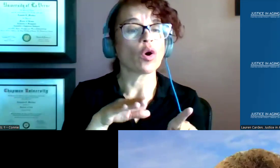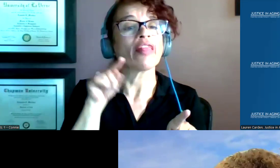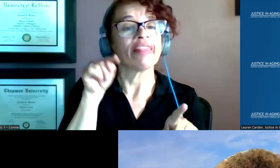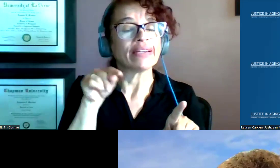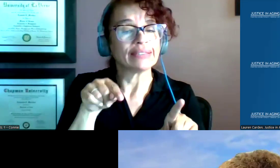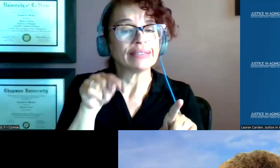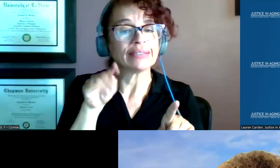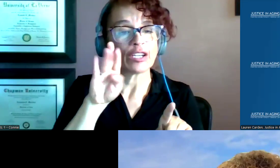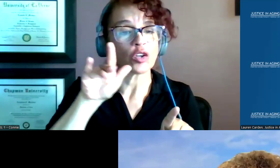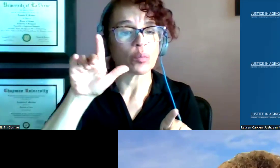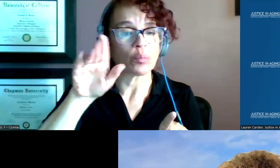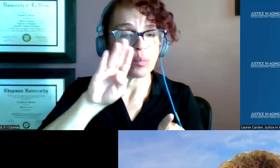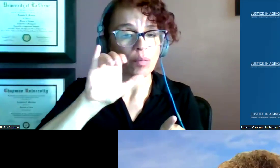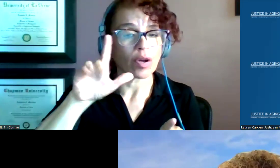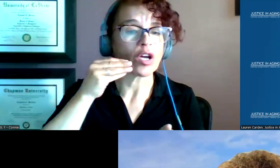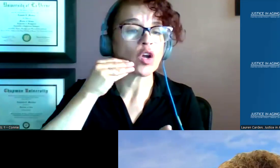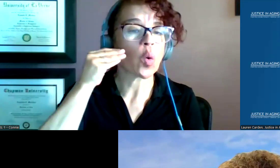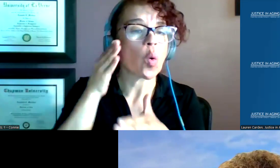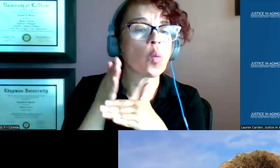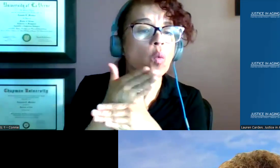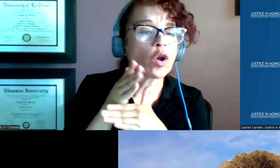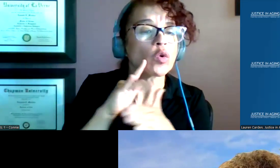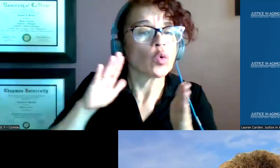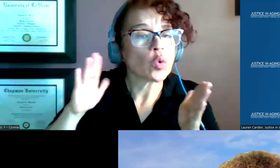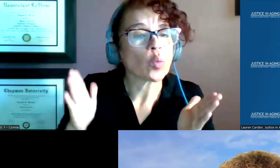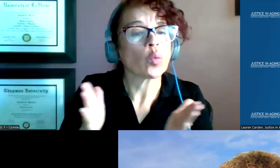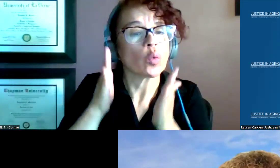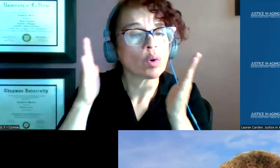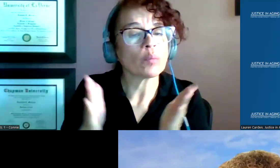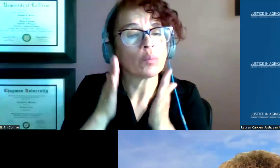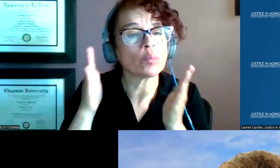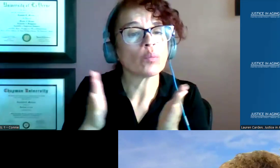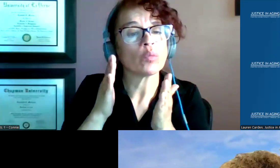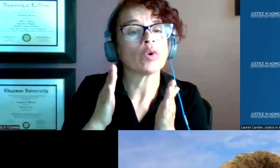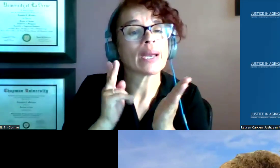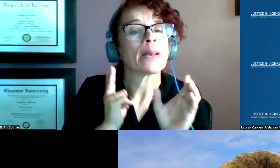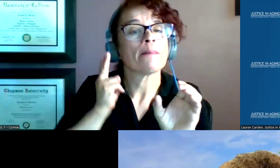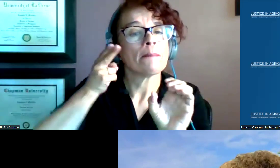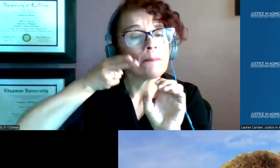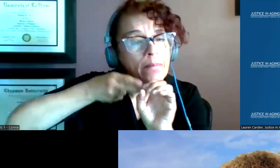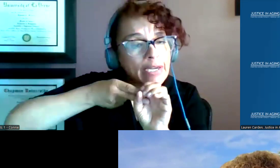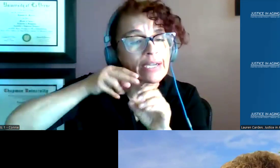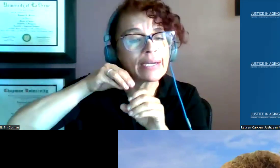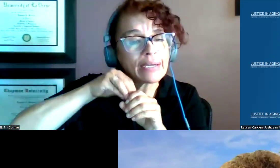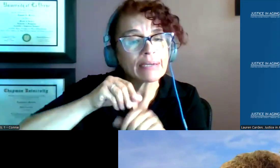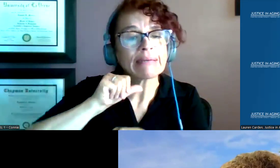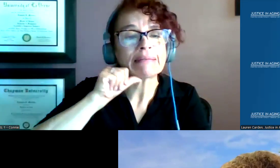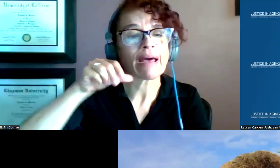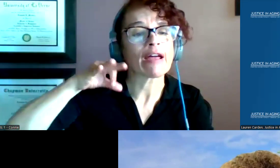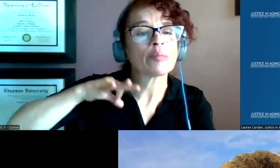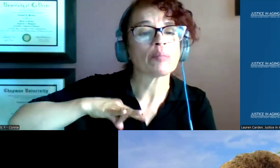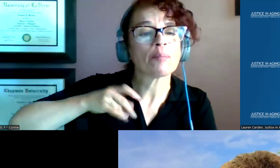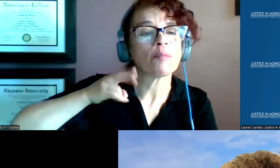this bill is about home sharing. It would encourage the growth of and participation in nonprofit home